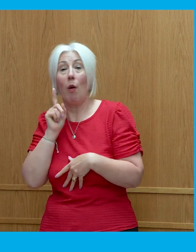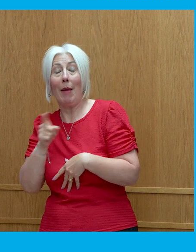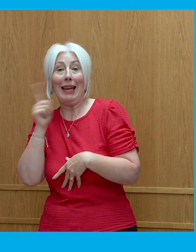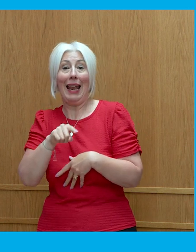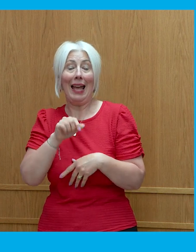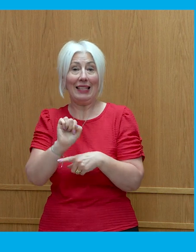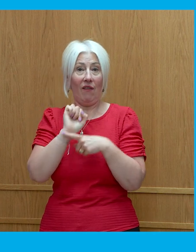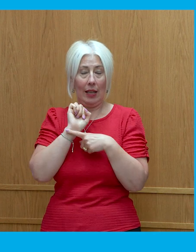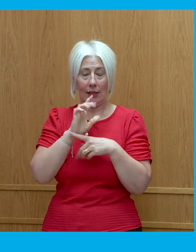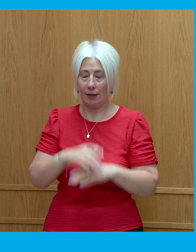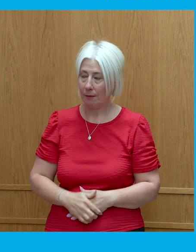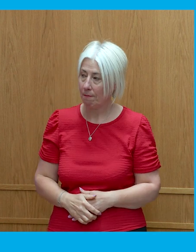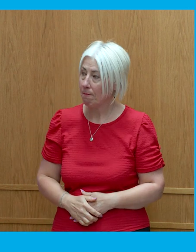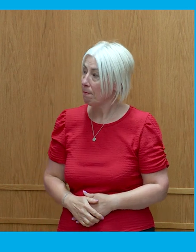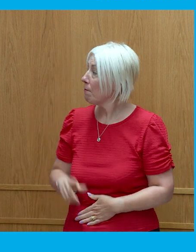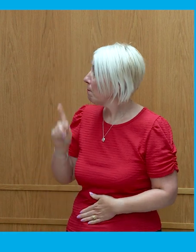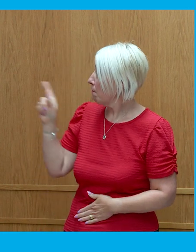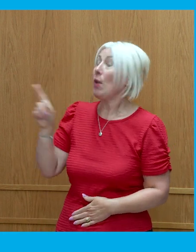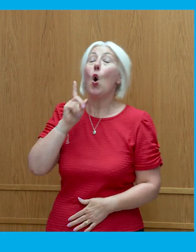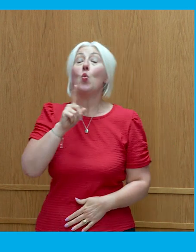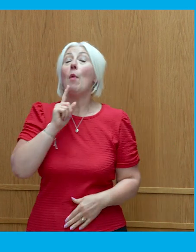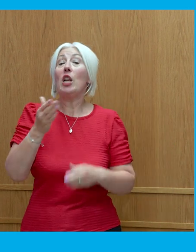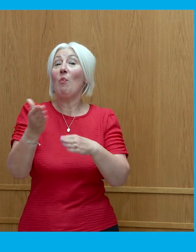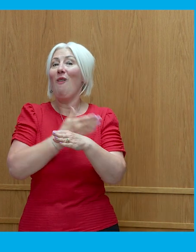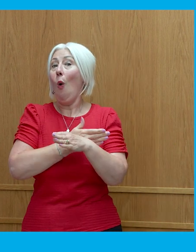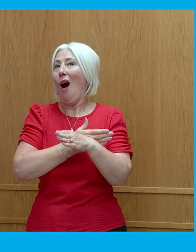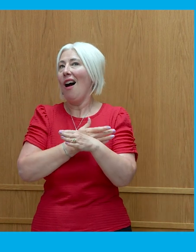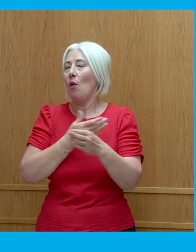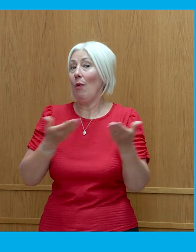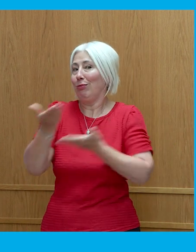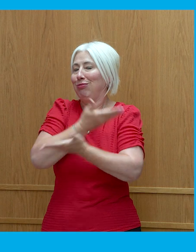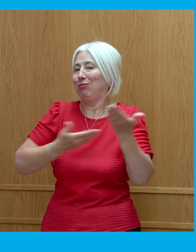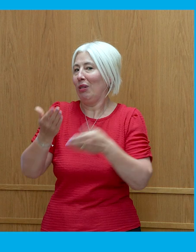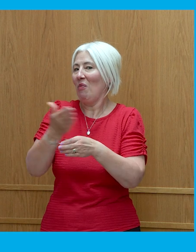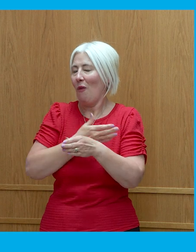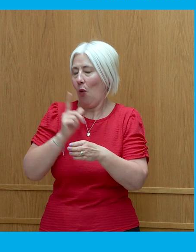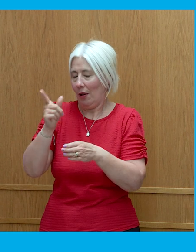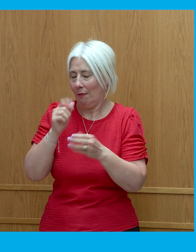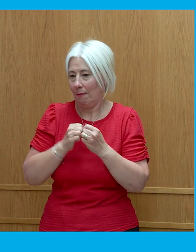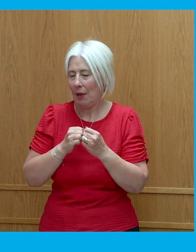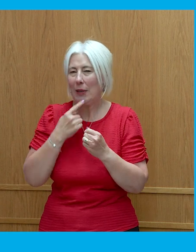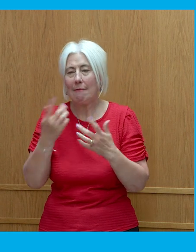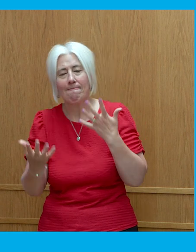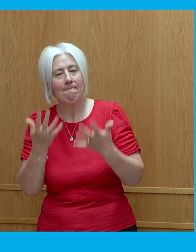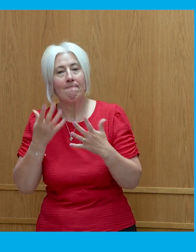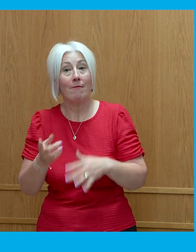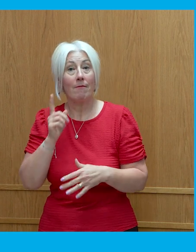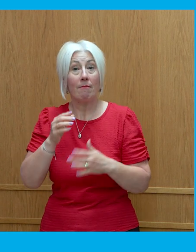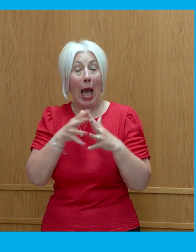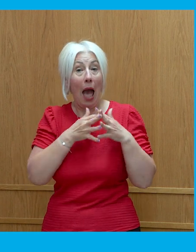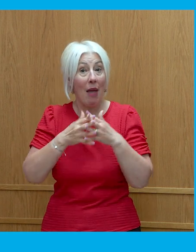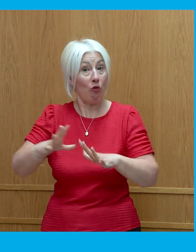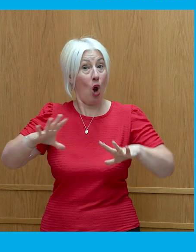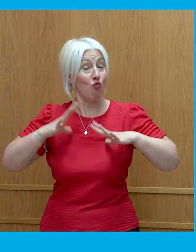With the woman one, we were just chatting beforehand, weren't we? And talking about whether America is ready for a